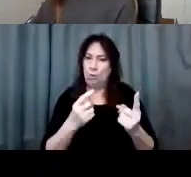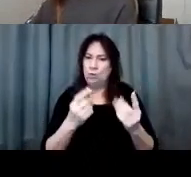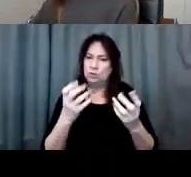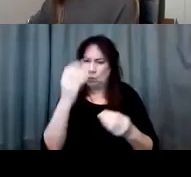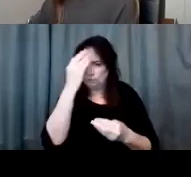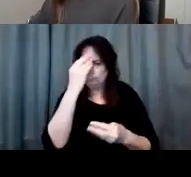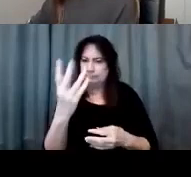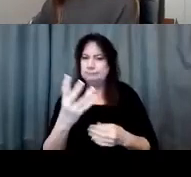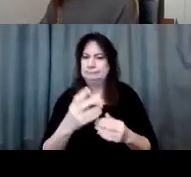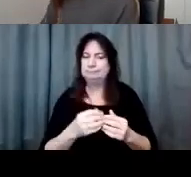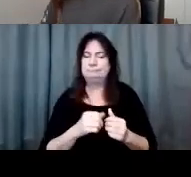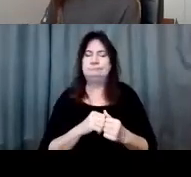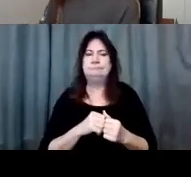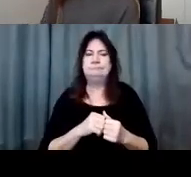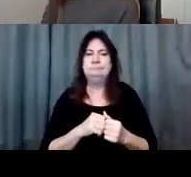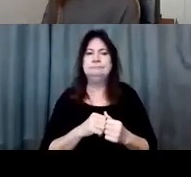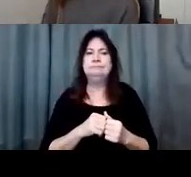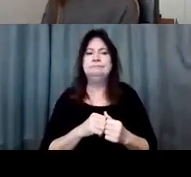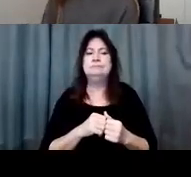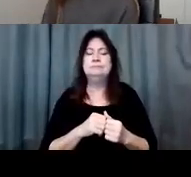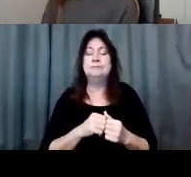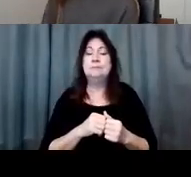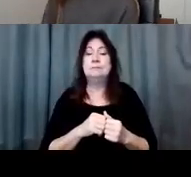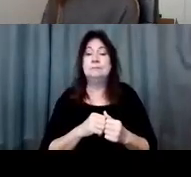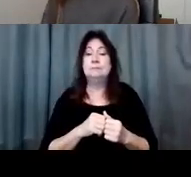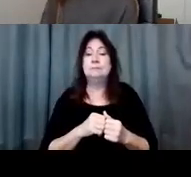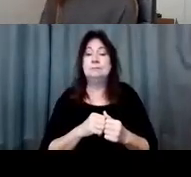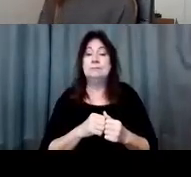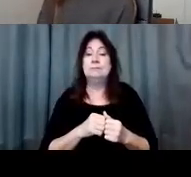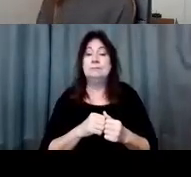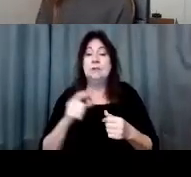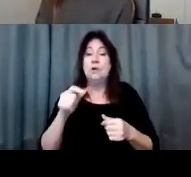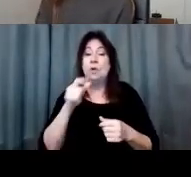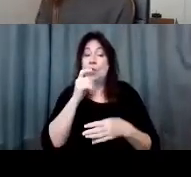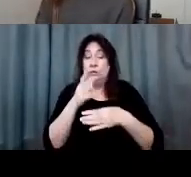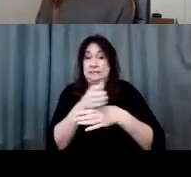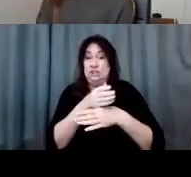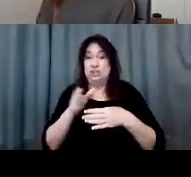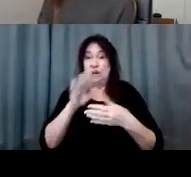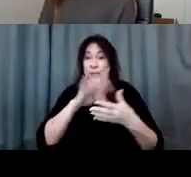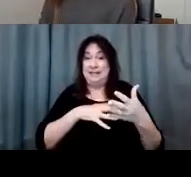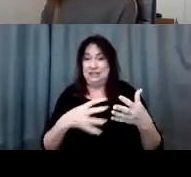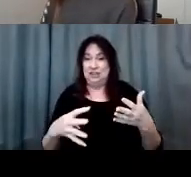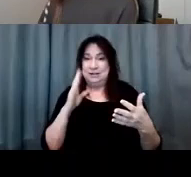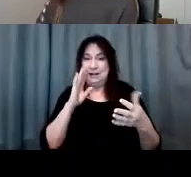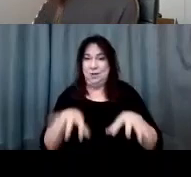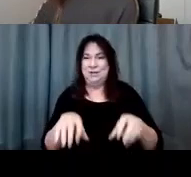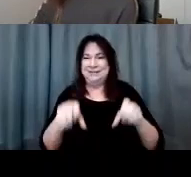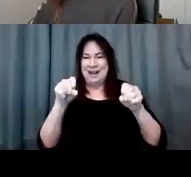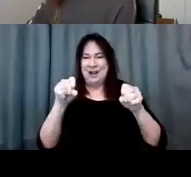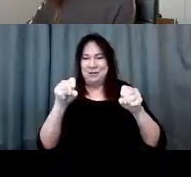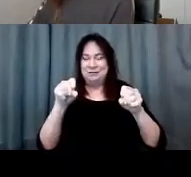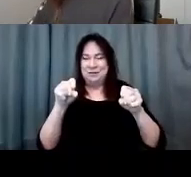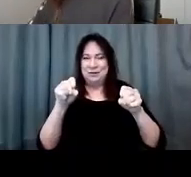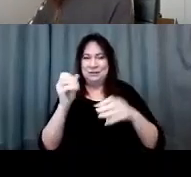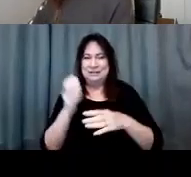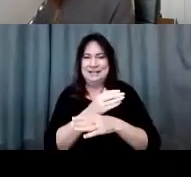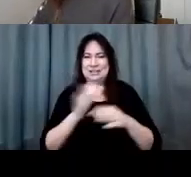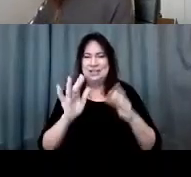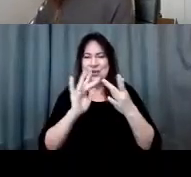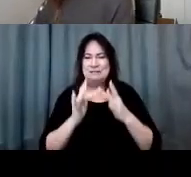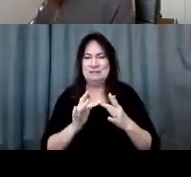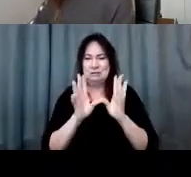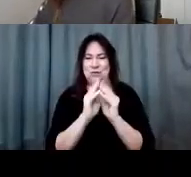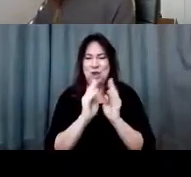share. If someone's sharing the agenda, I will take over and show the virtual conference